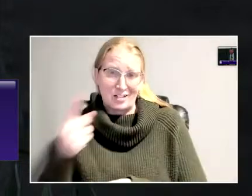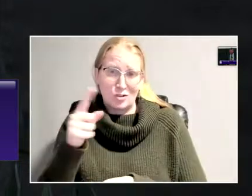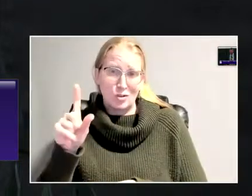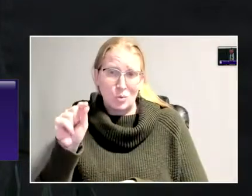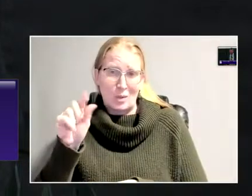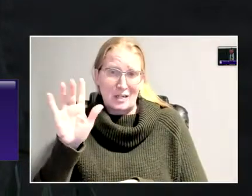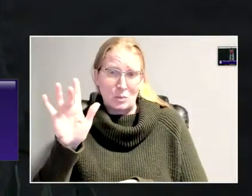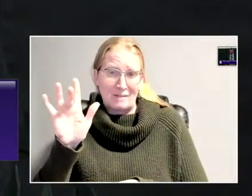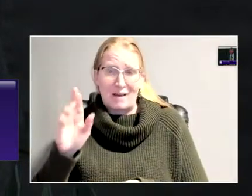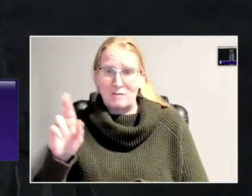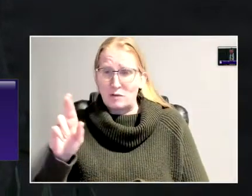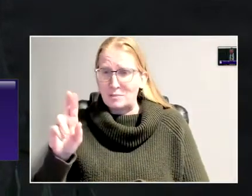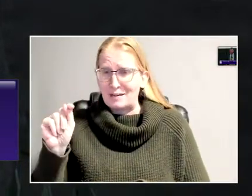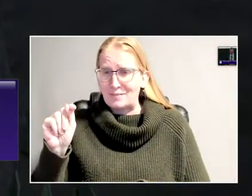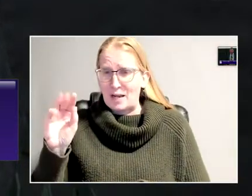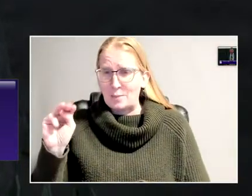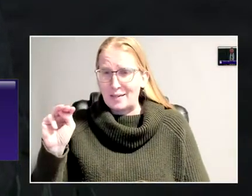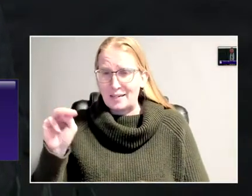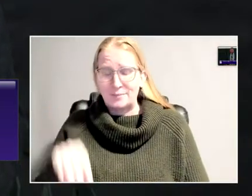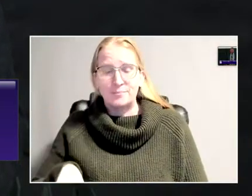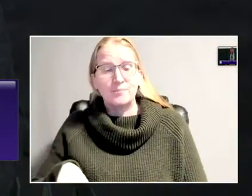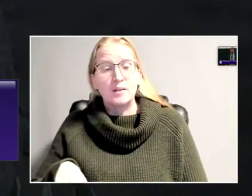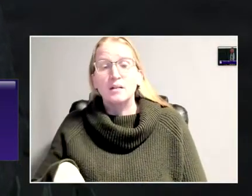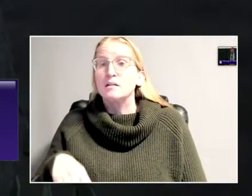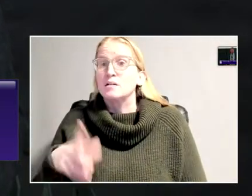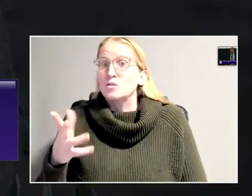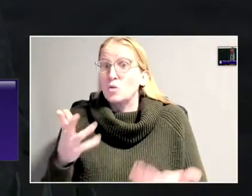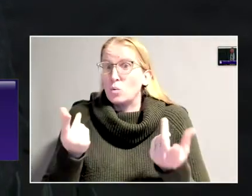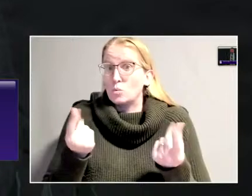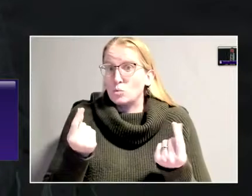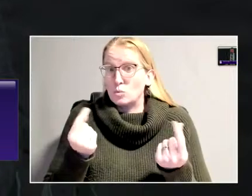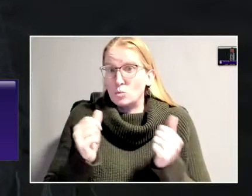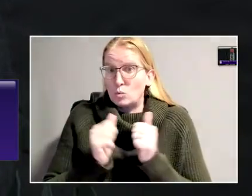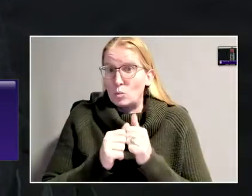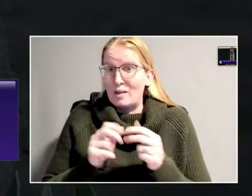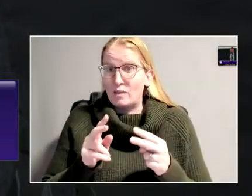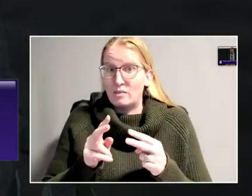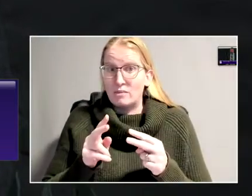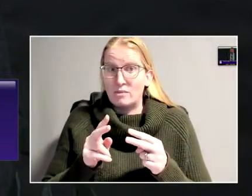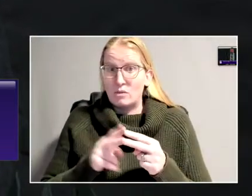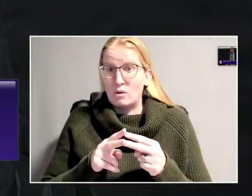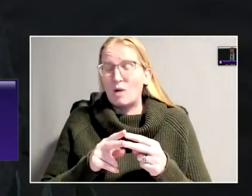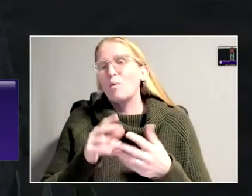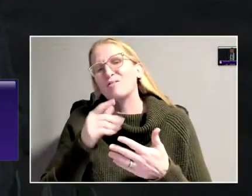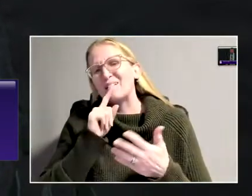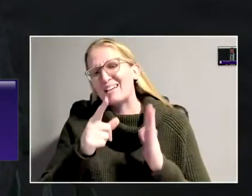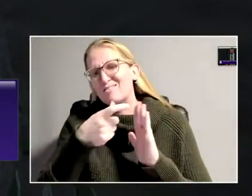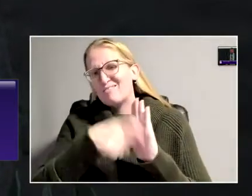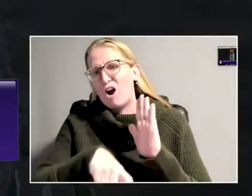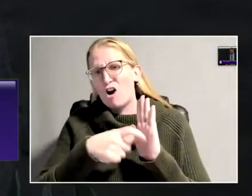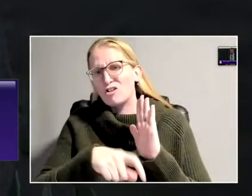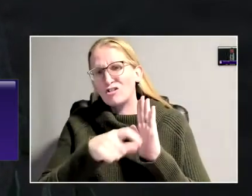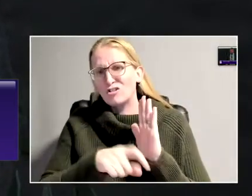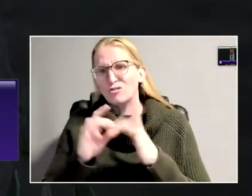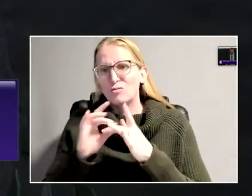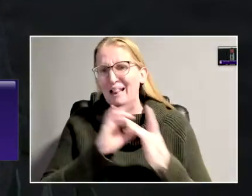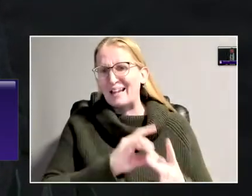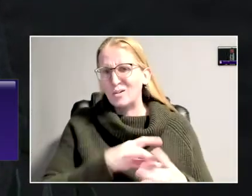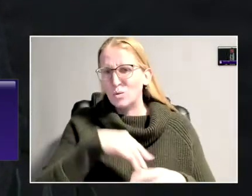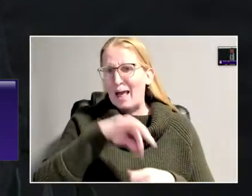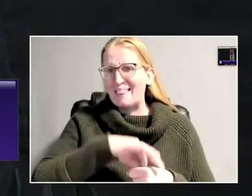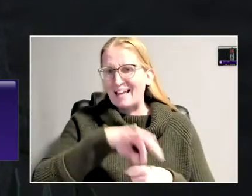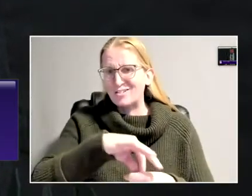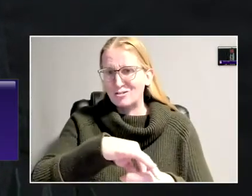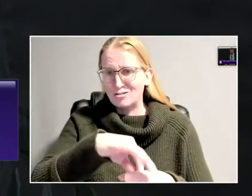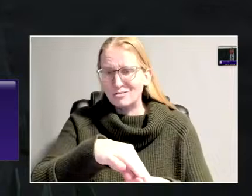meeting um the way we're going to proceed on these articles relating to elections